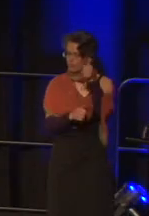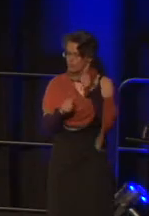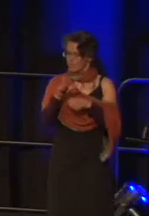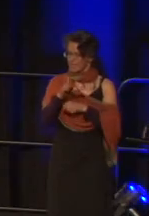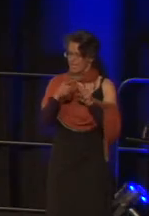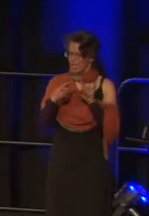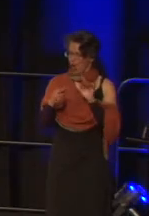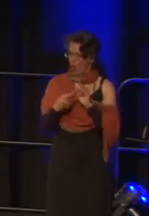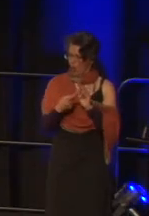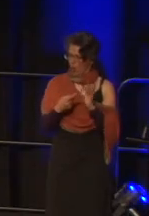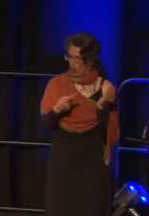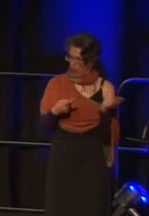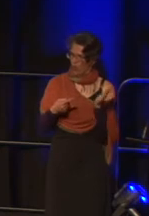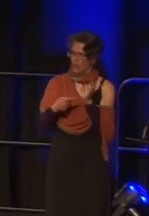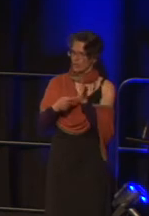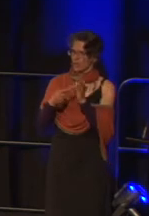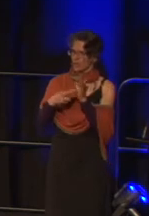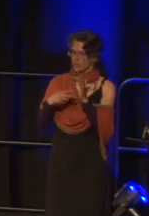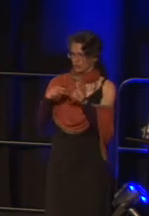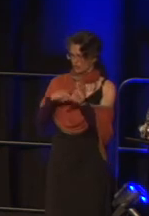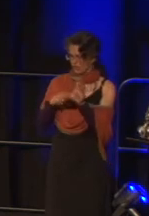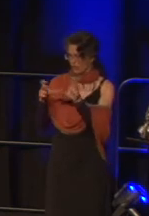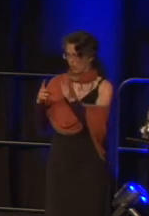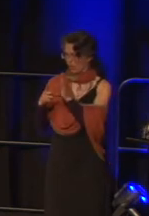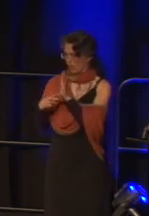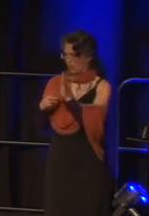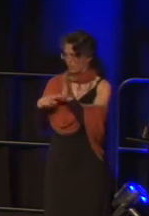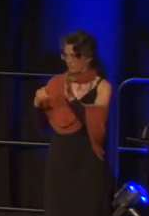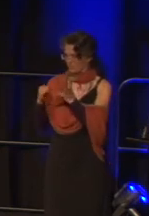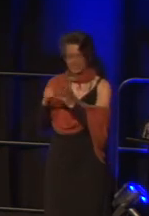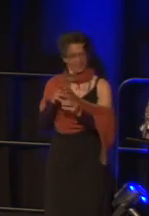of those business questions of our candidates tonight.